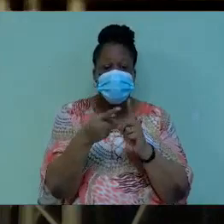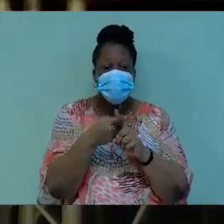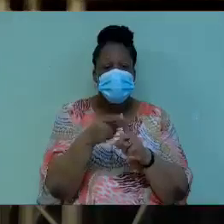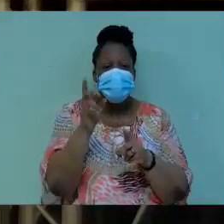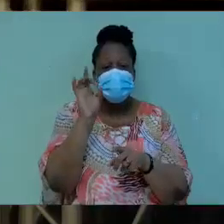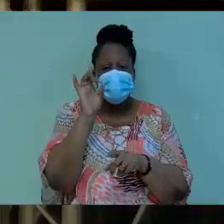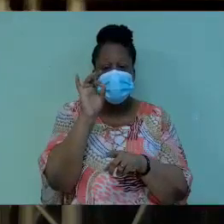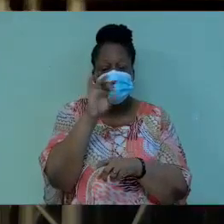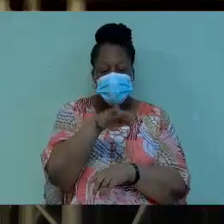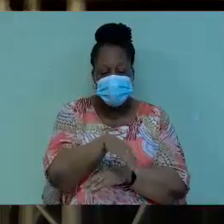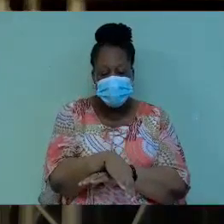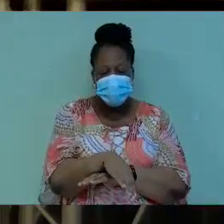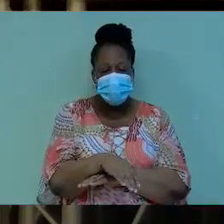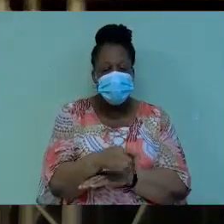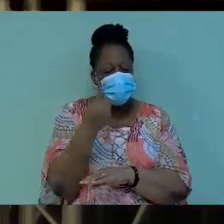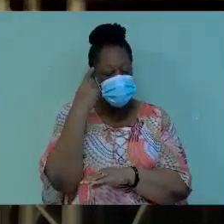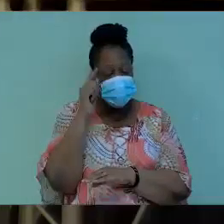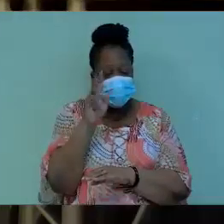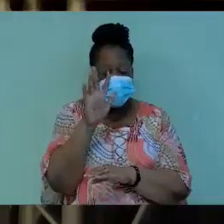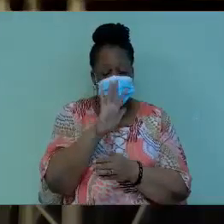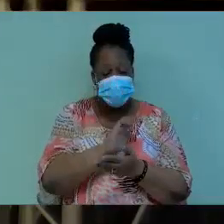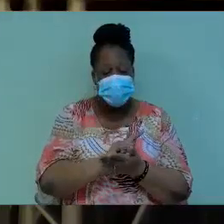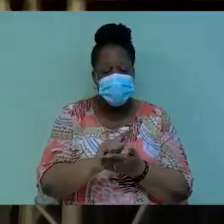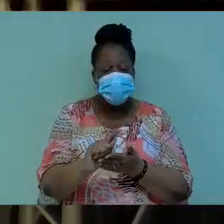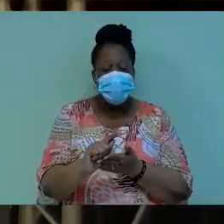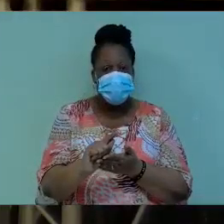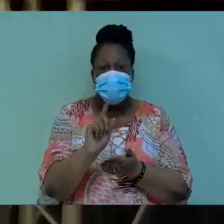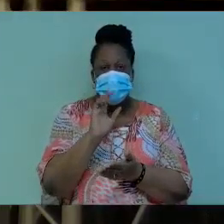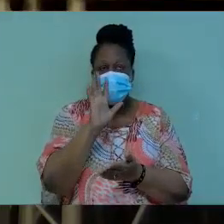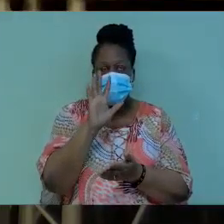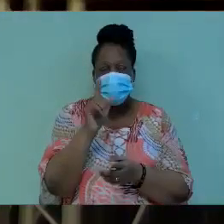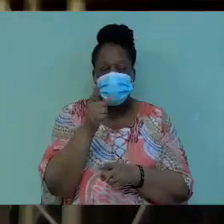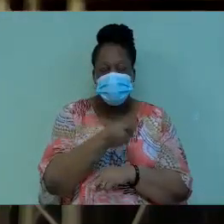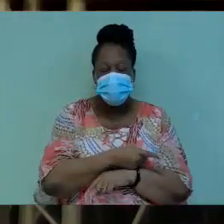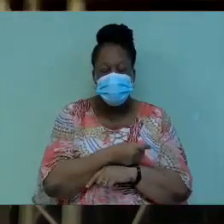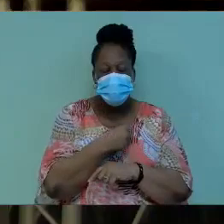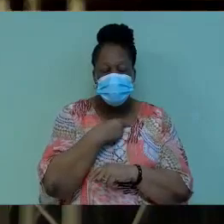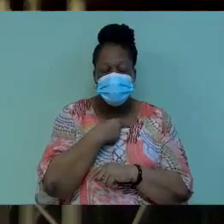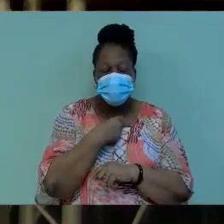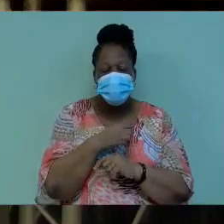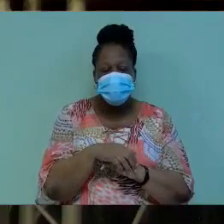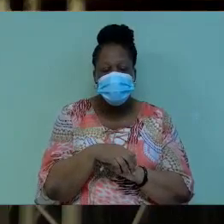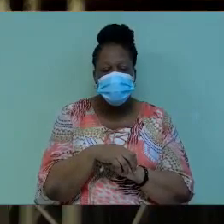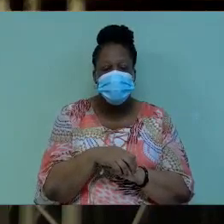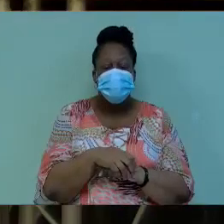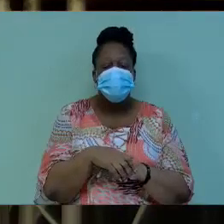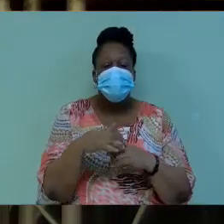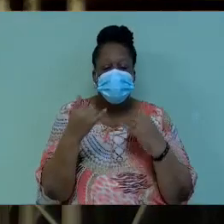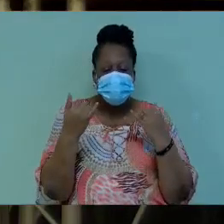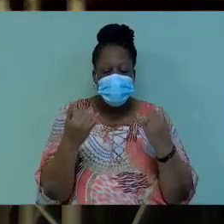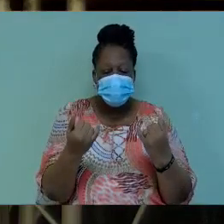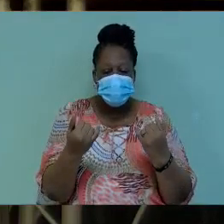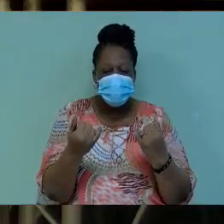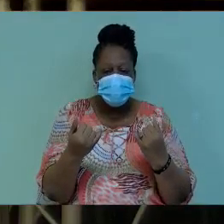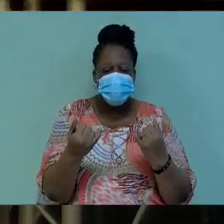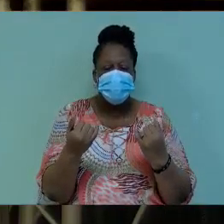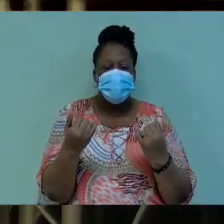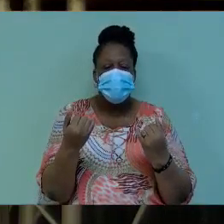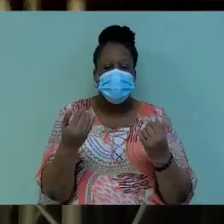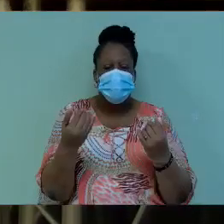5 days. The nightly curfew now begins at 8:01 p.m. and ends at 4:59